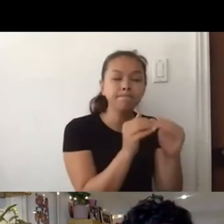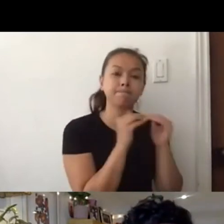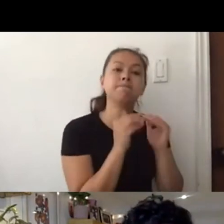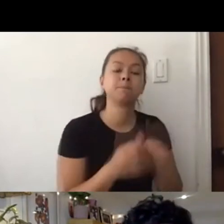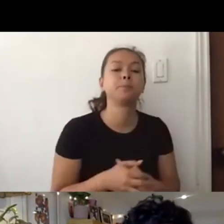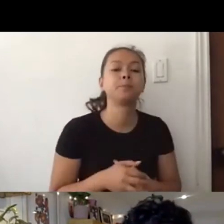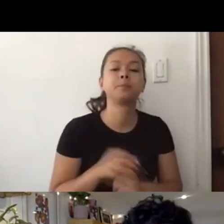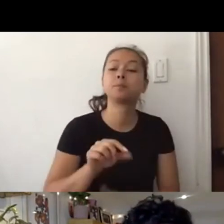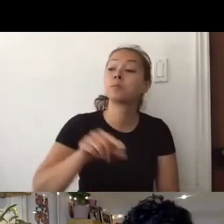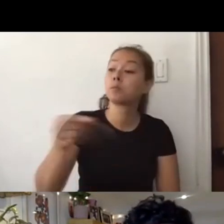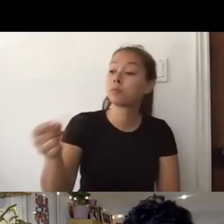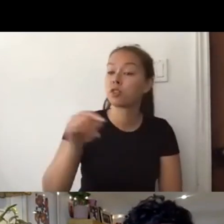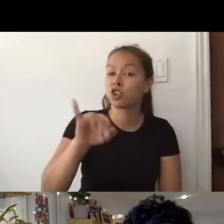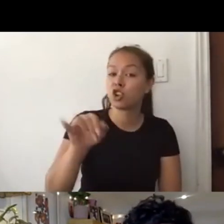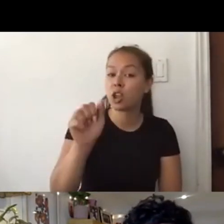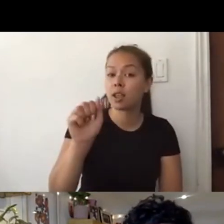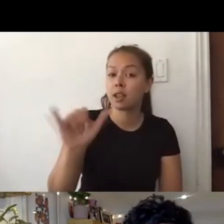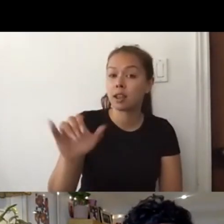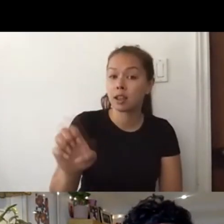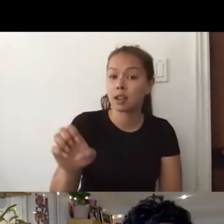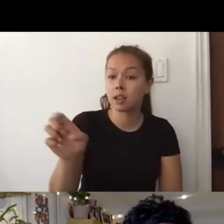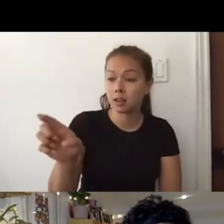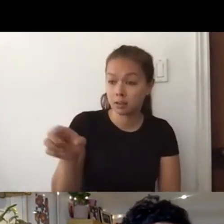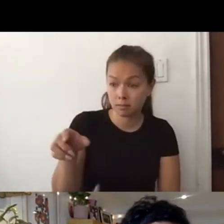Toxic masculinity in the modern era.